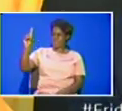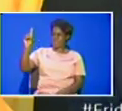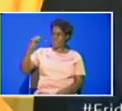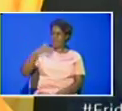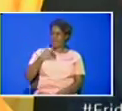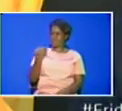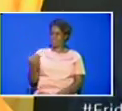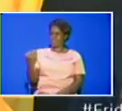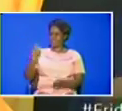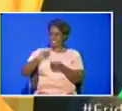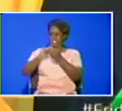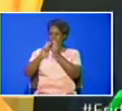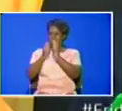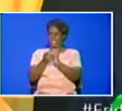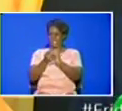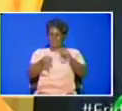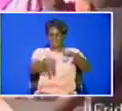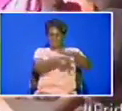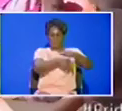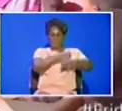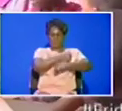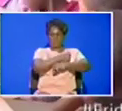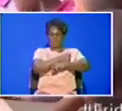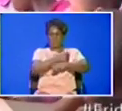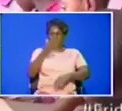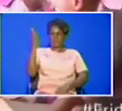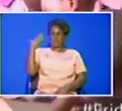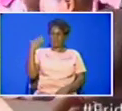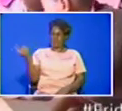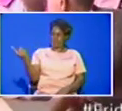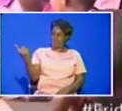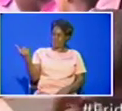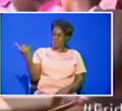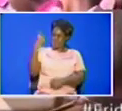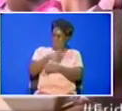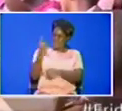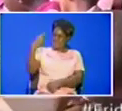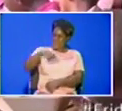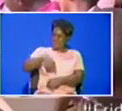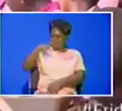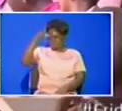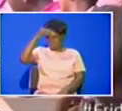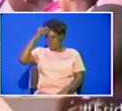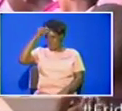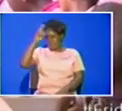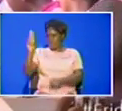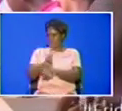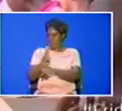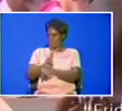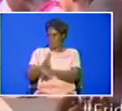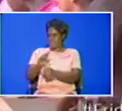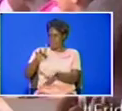children transiting to the primary school. The days that they come to learn using the